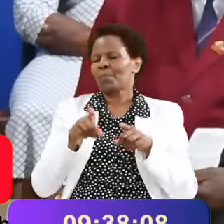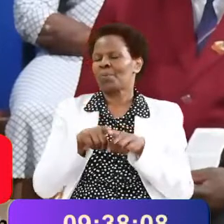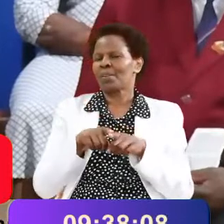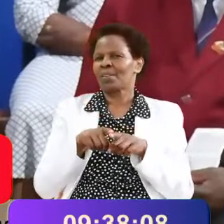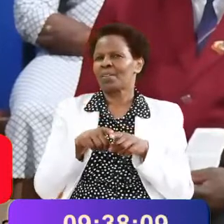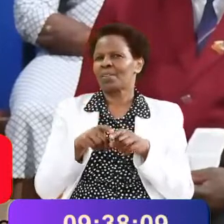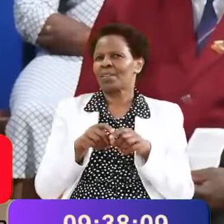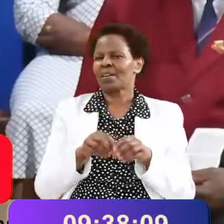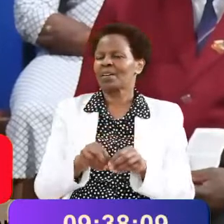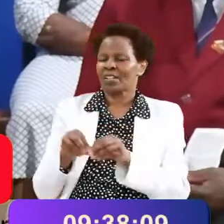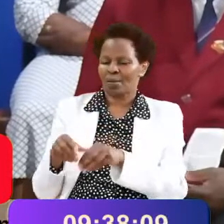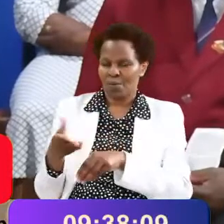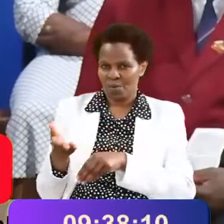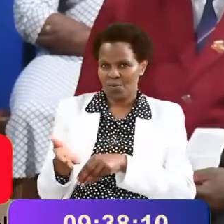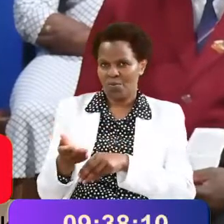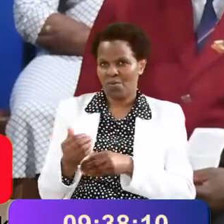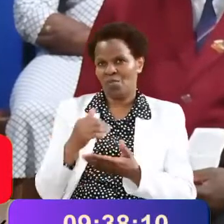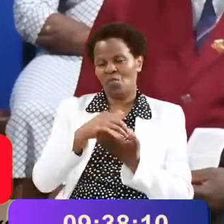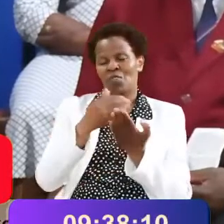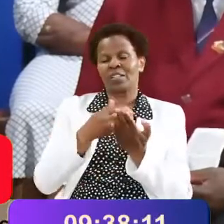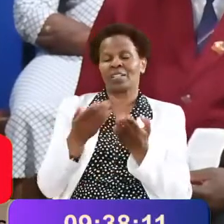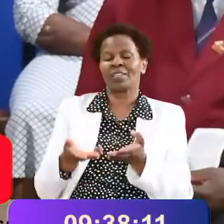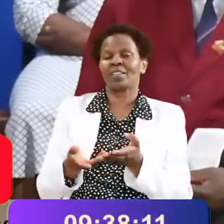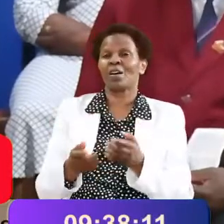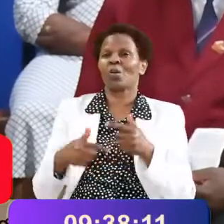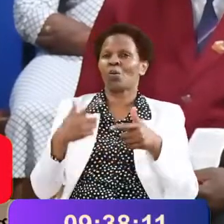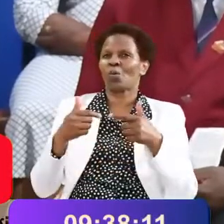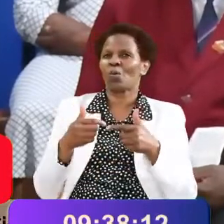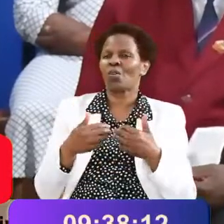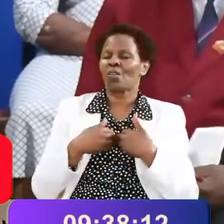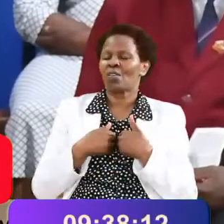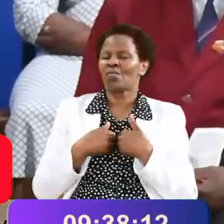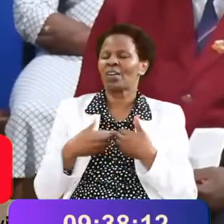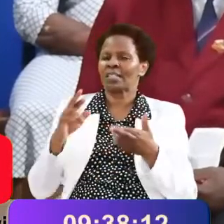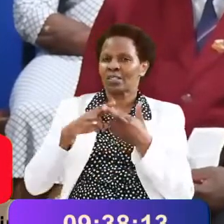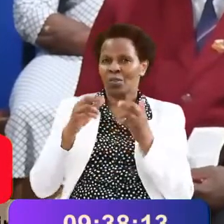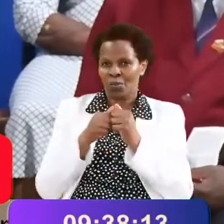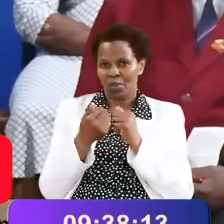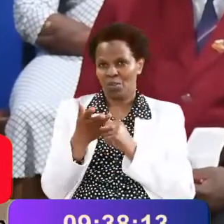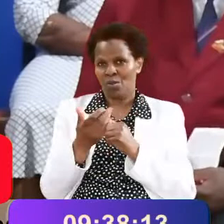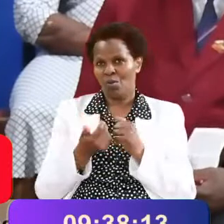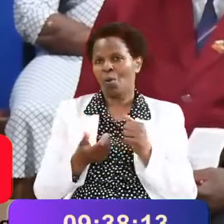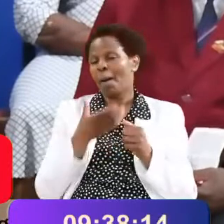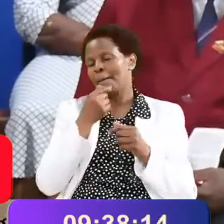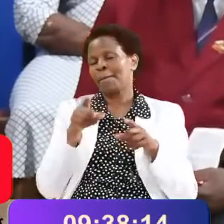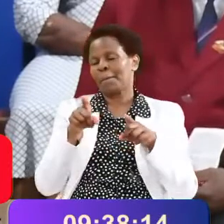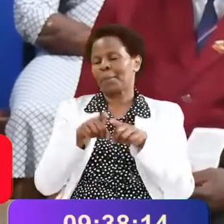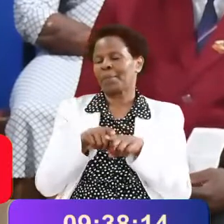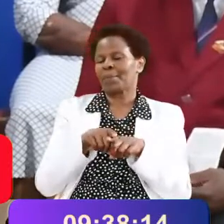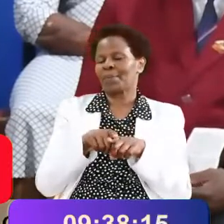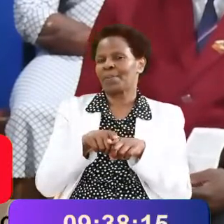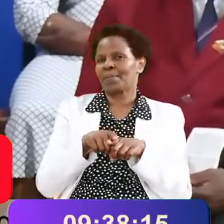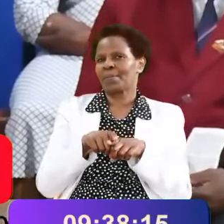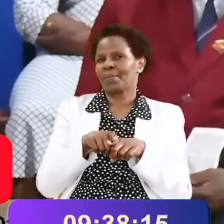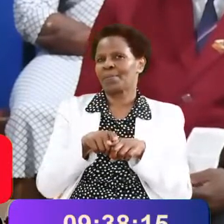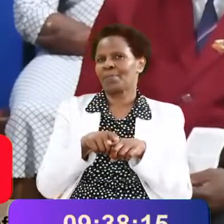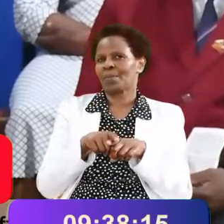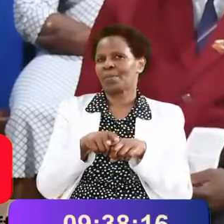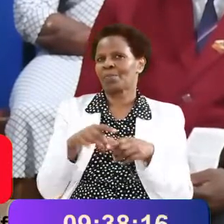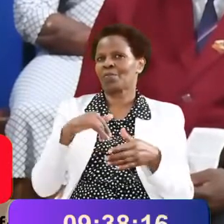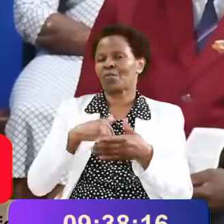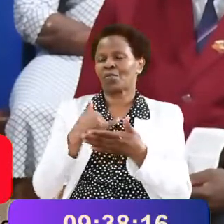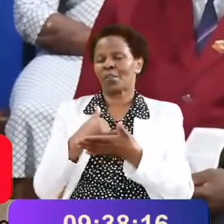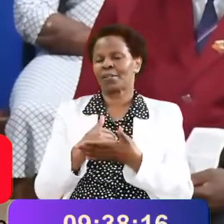with your brother, then come and make the offering. So that is intentional, because you can bring the offering and say, forget about